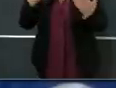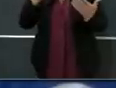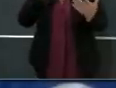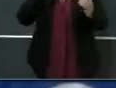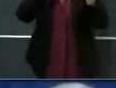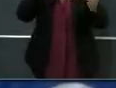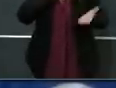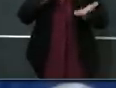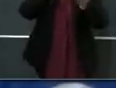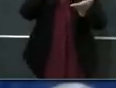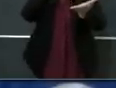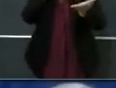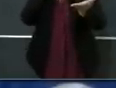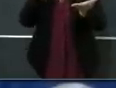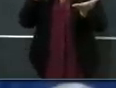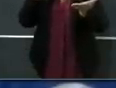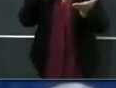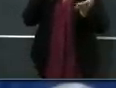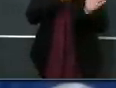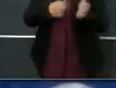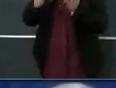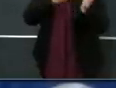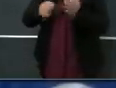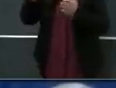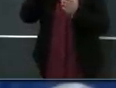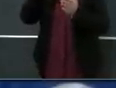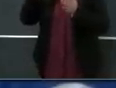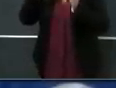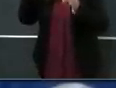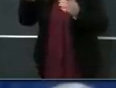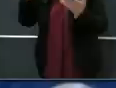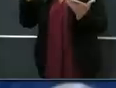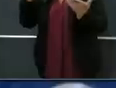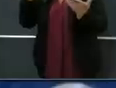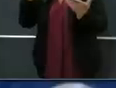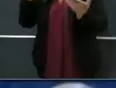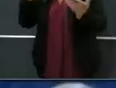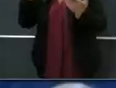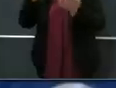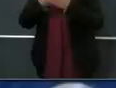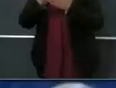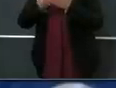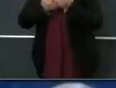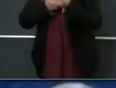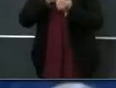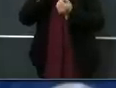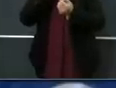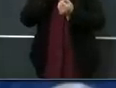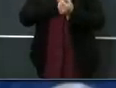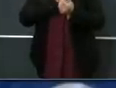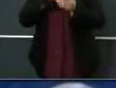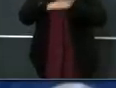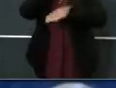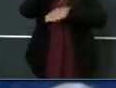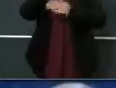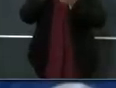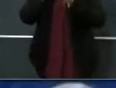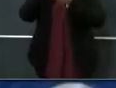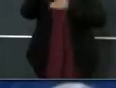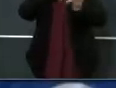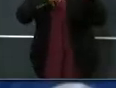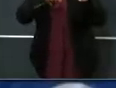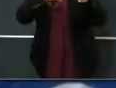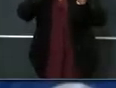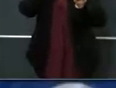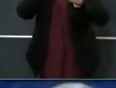donations that we've been able to organize to help support our 6+ million kids that are not physically in